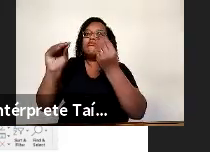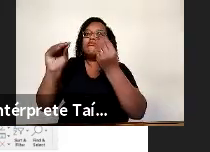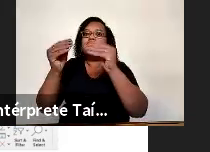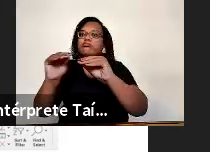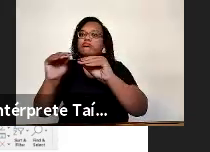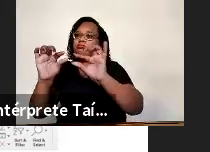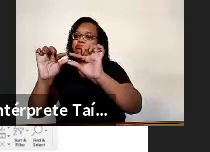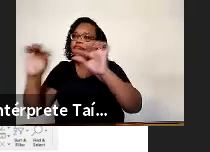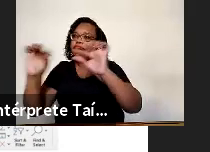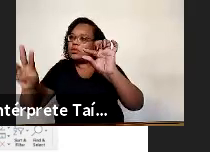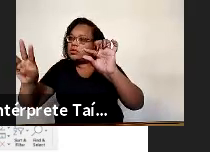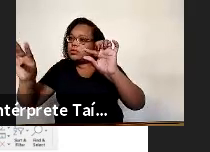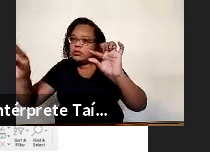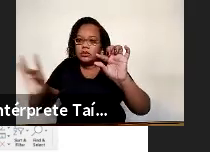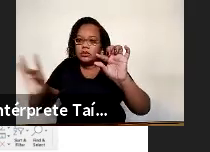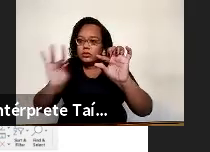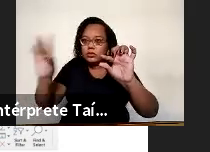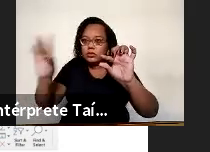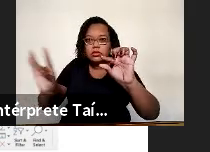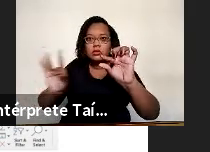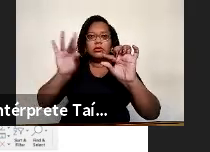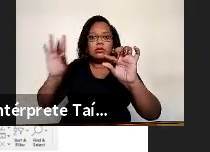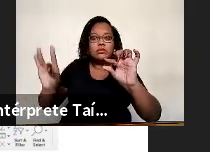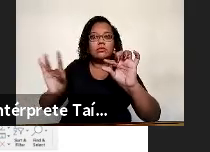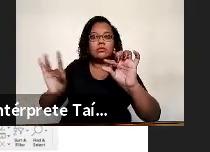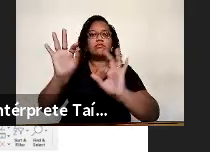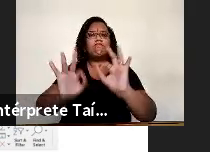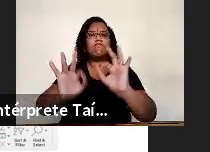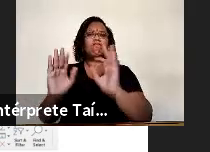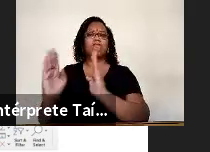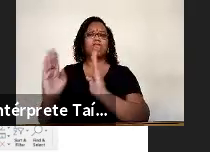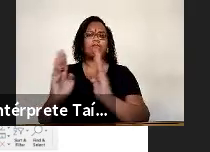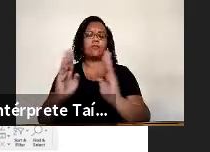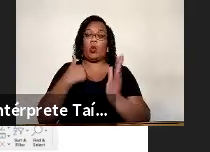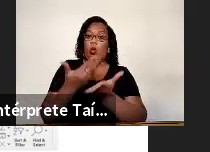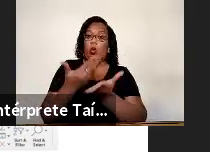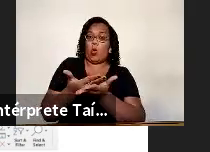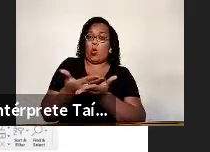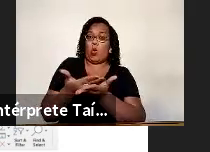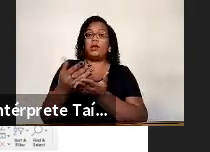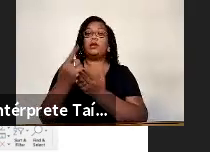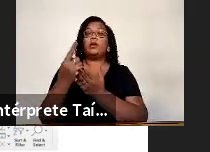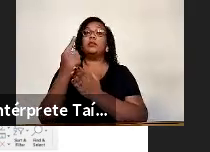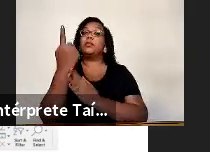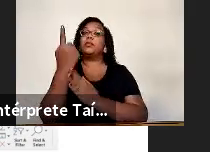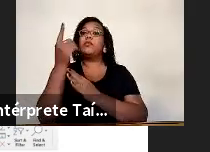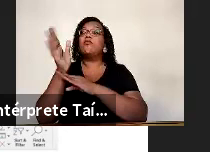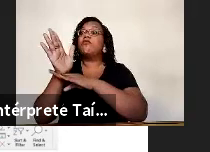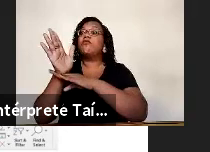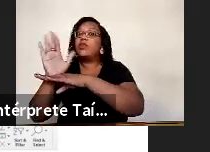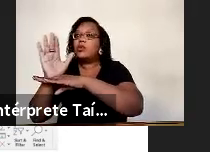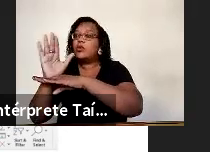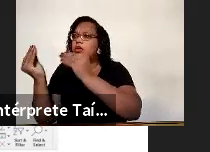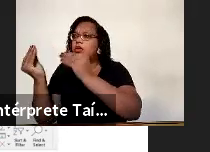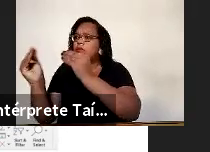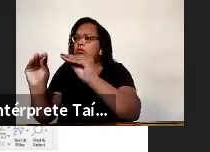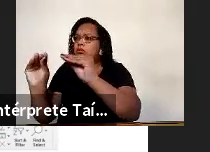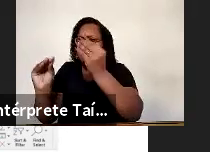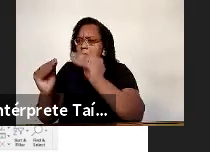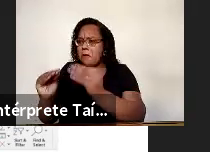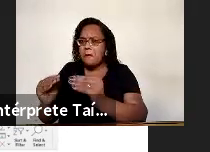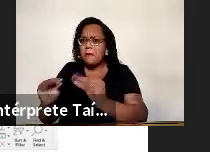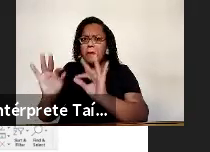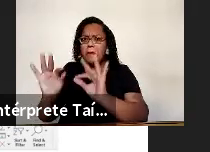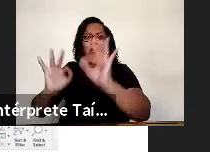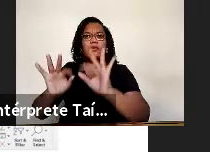with the first films that are nominated, and I work from there. And you can see here in red, you see here that in